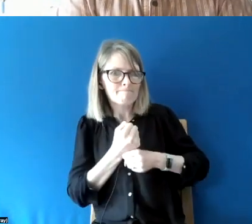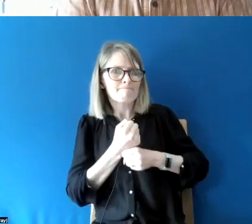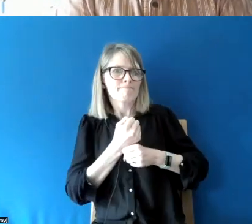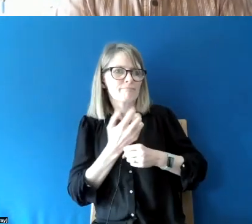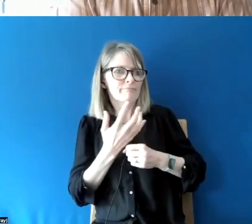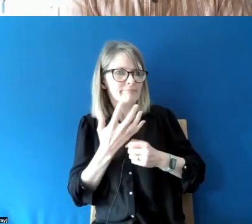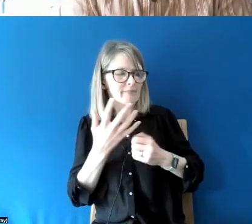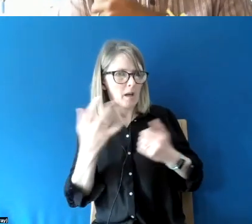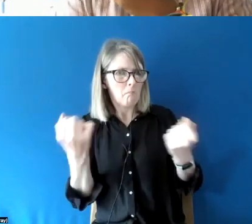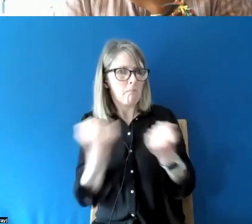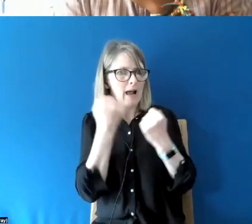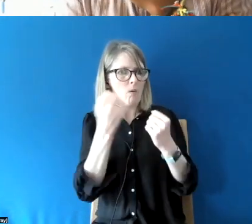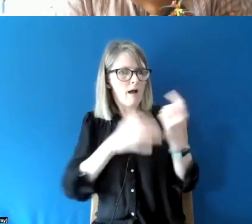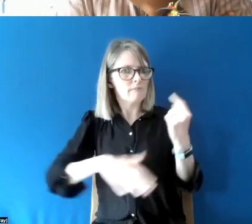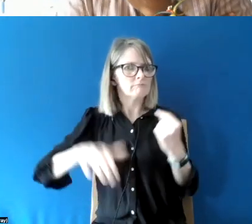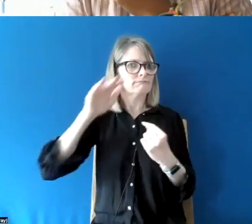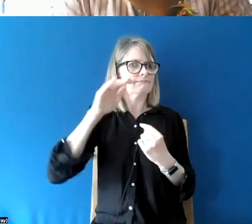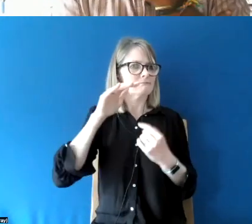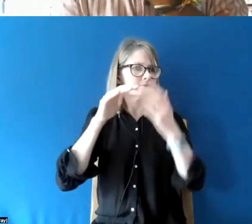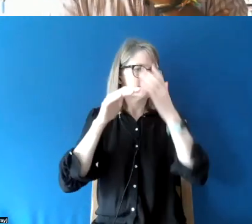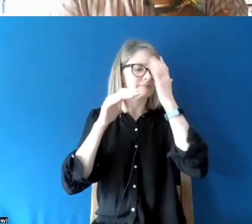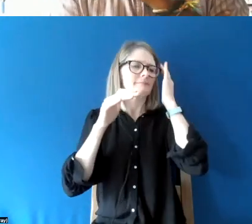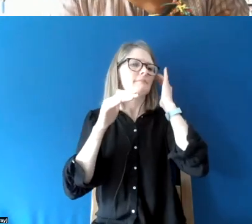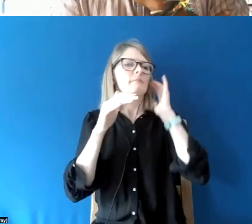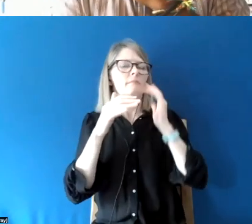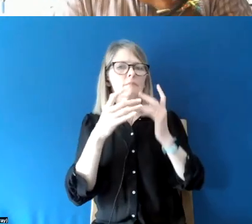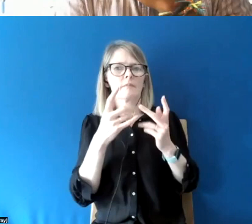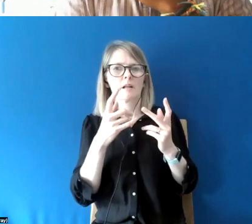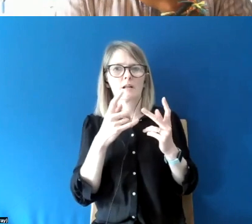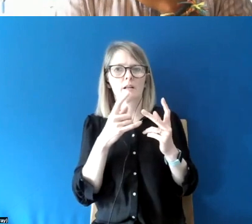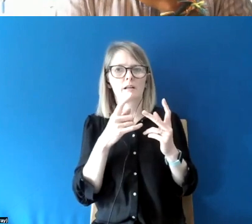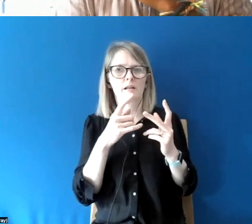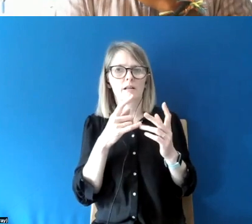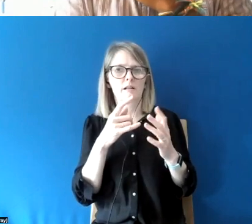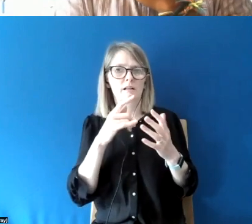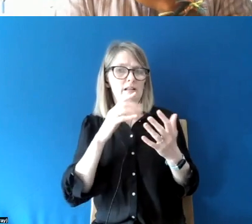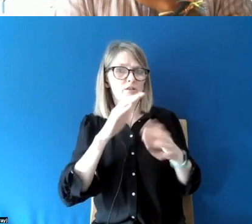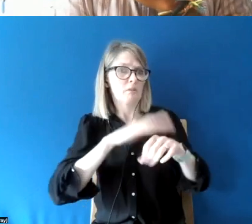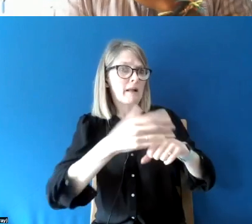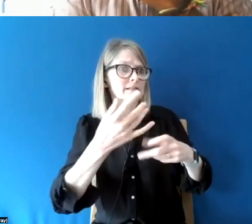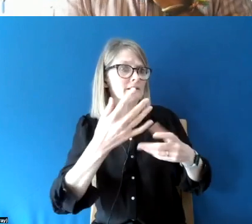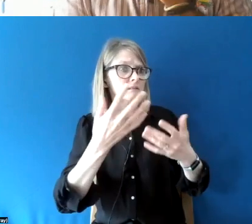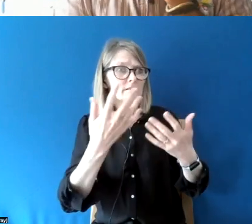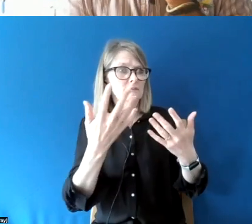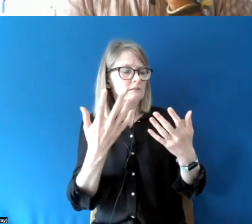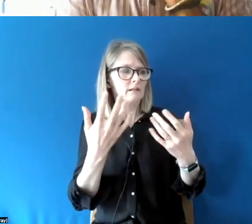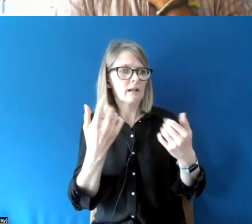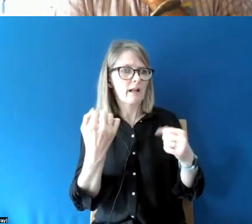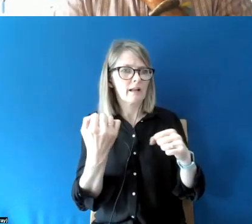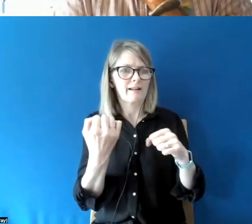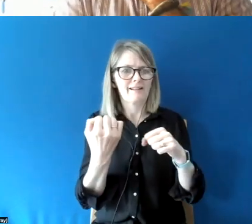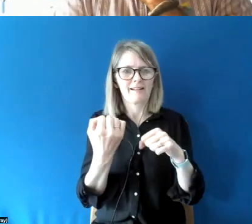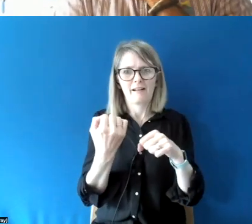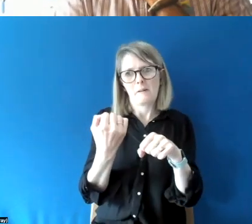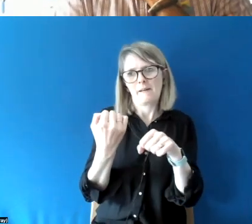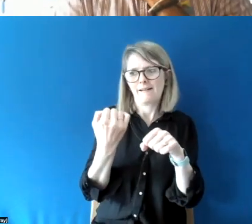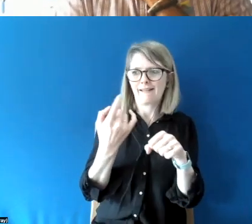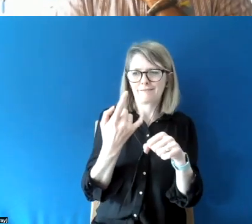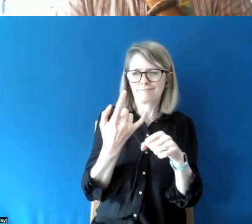status quo, even if they've made a pretense or a presentation of being different.